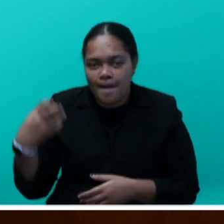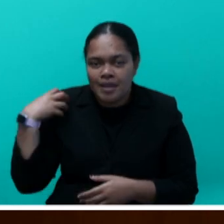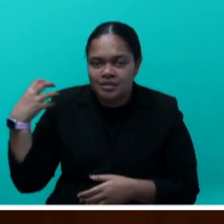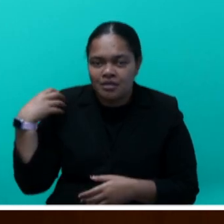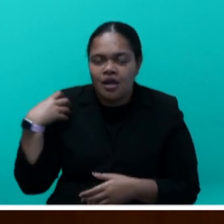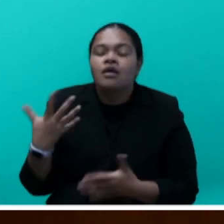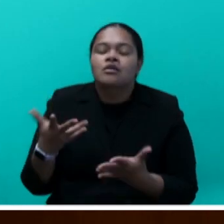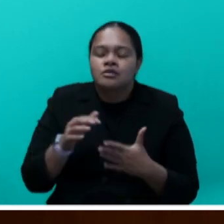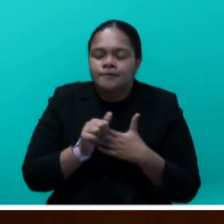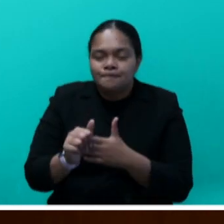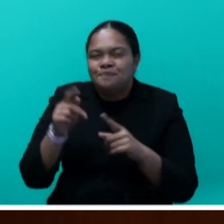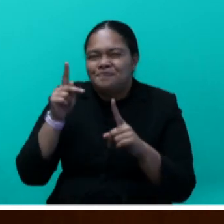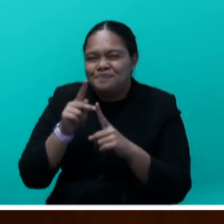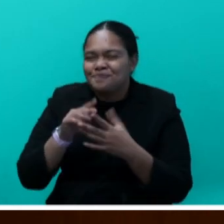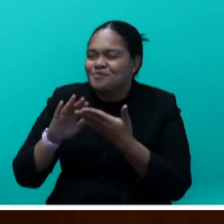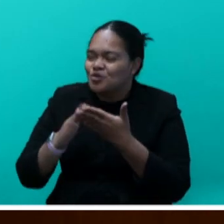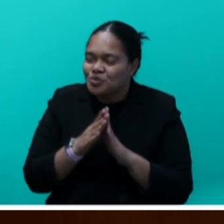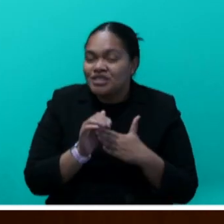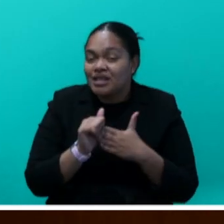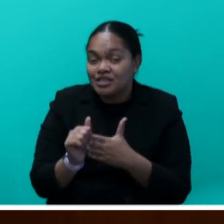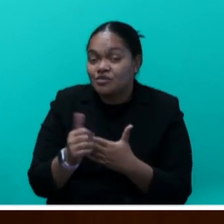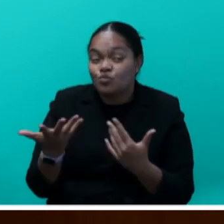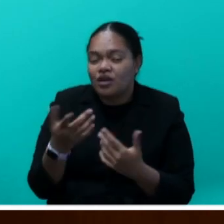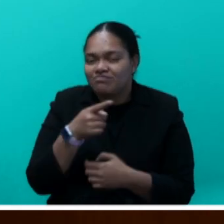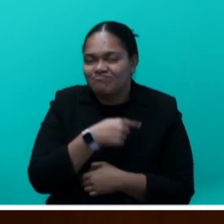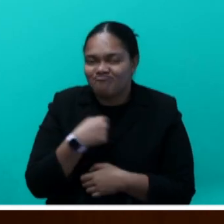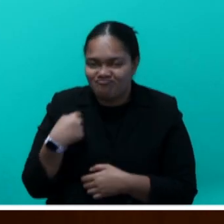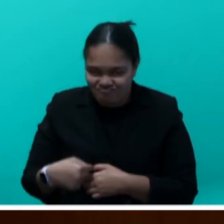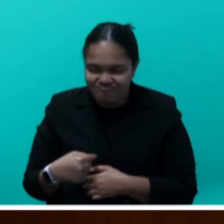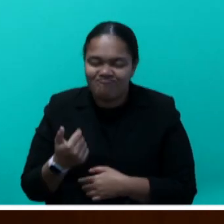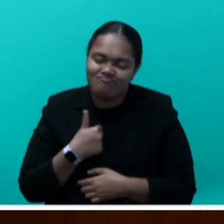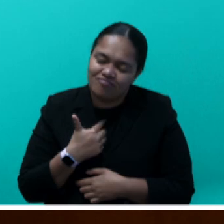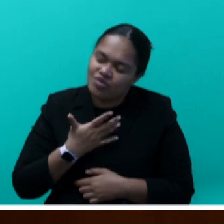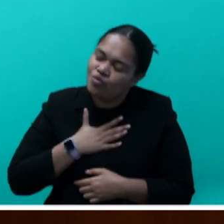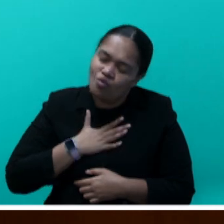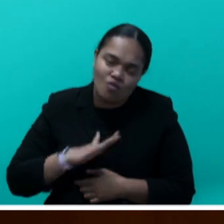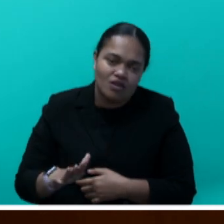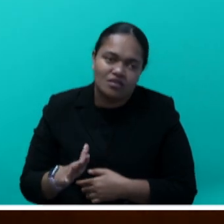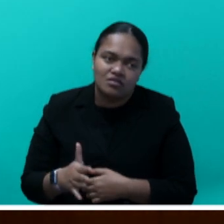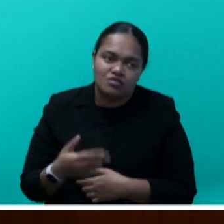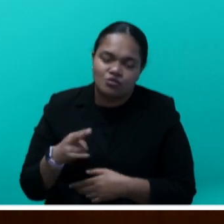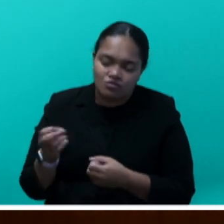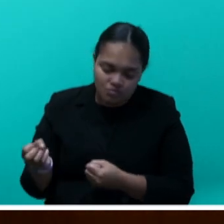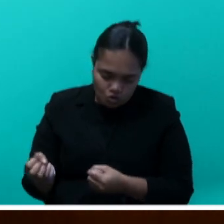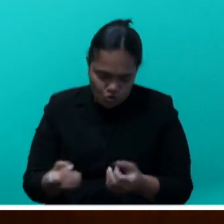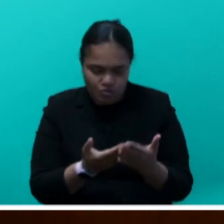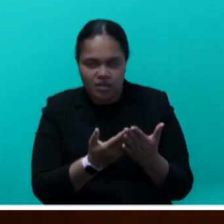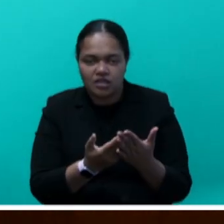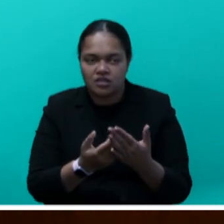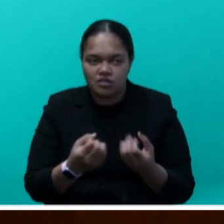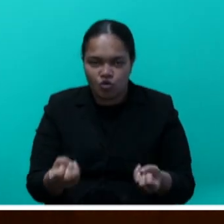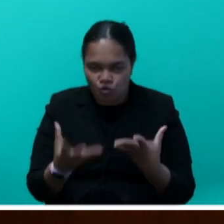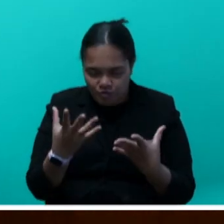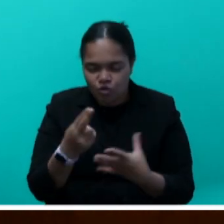political and community leadership of China, and I'd like to commit to them the